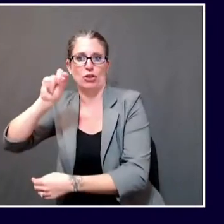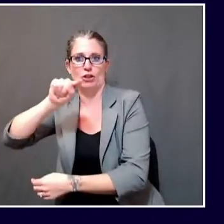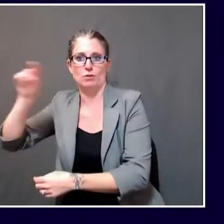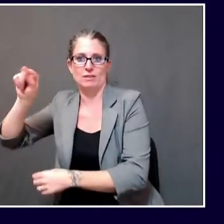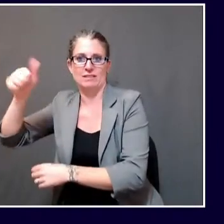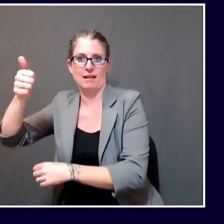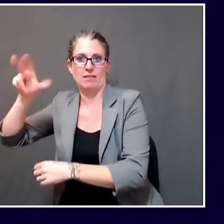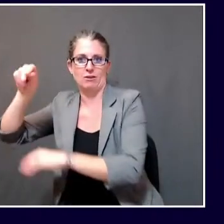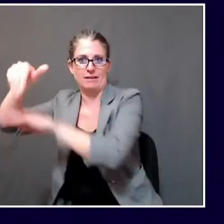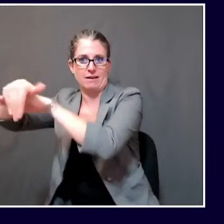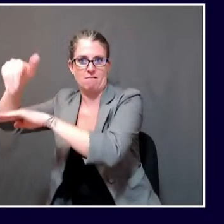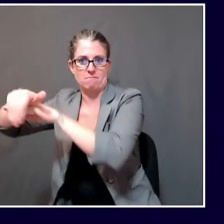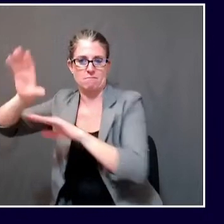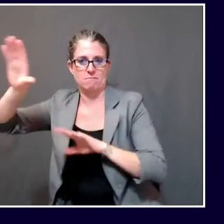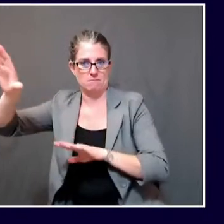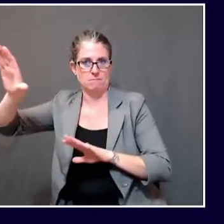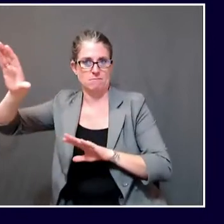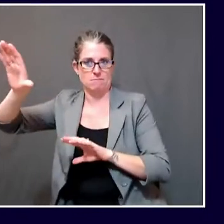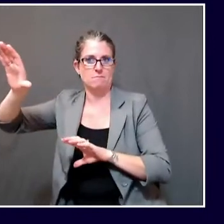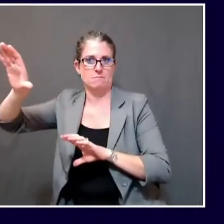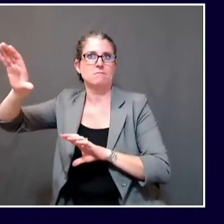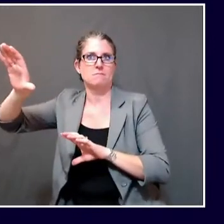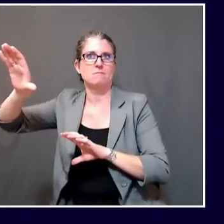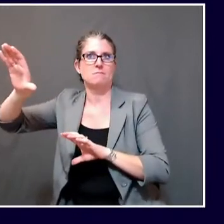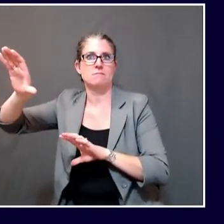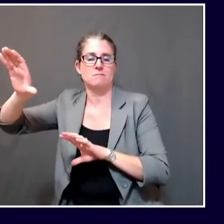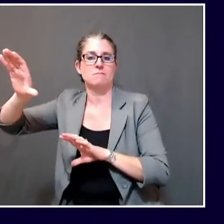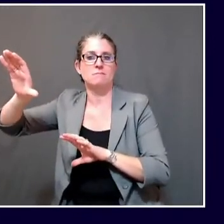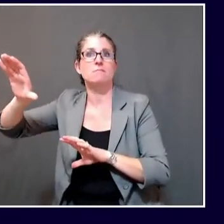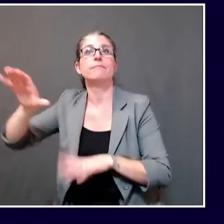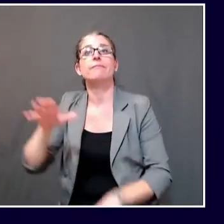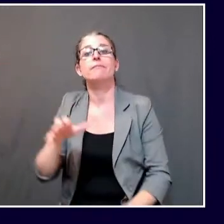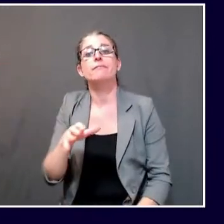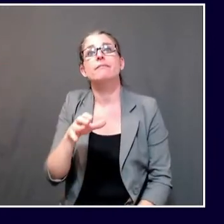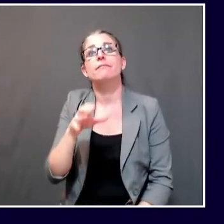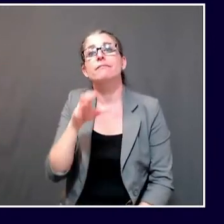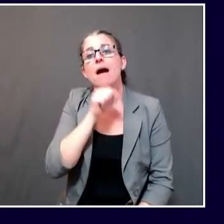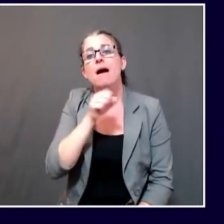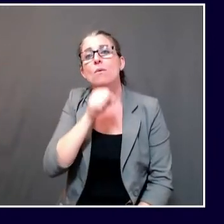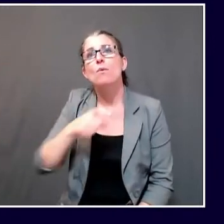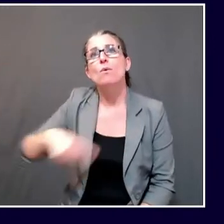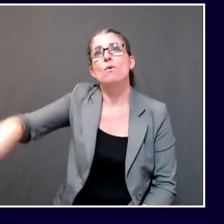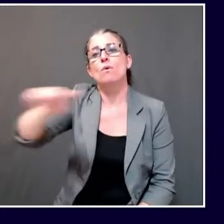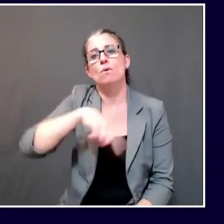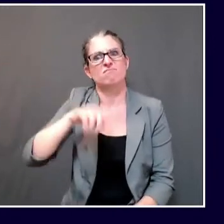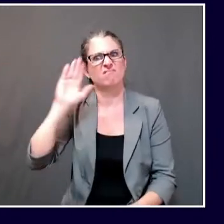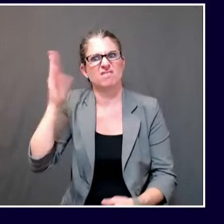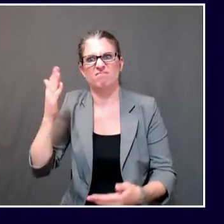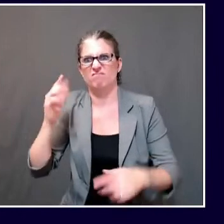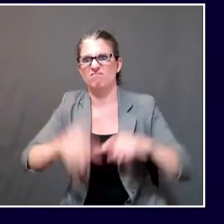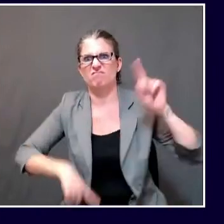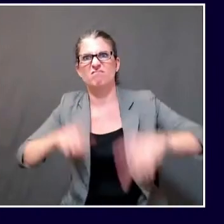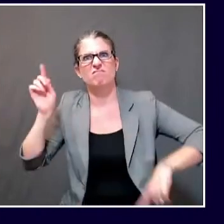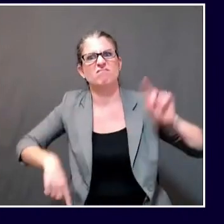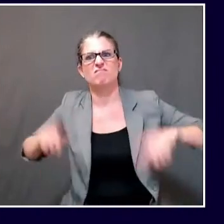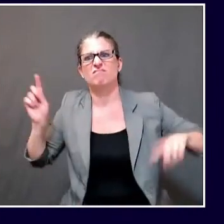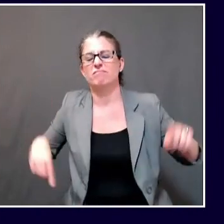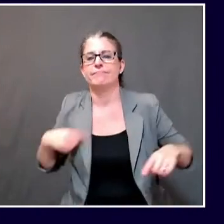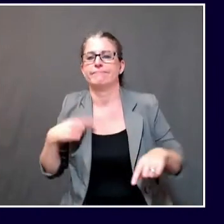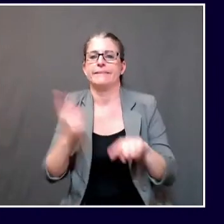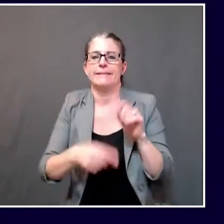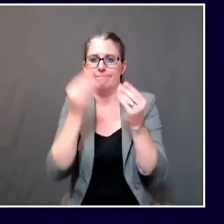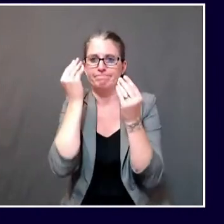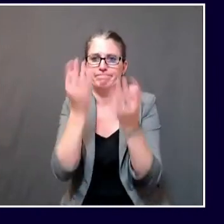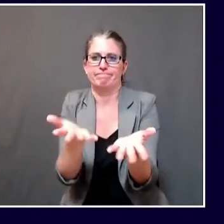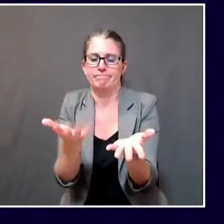to the participants, we're still getting that information. We understand that it was a mixture, but I don't want to speak before I've got all of that